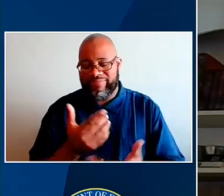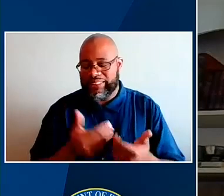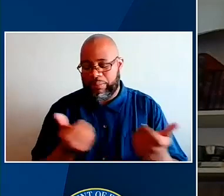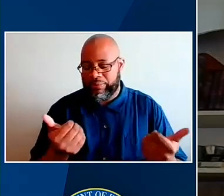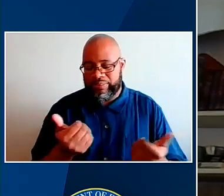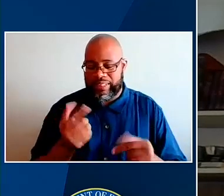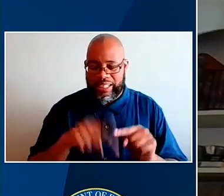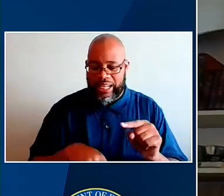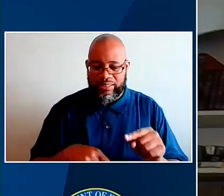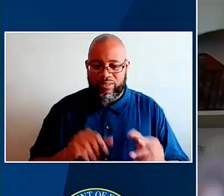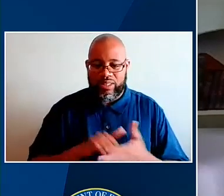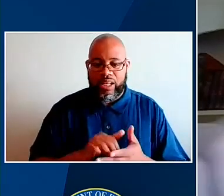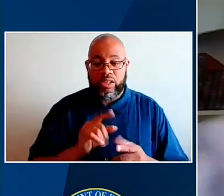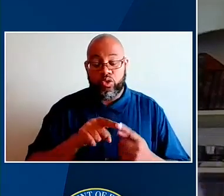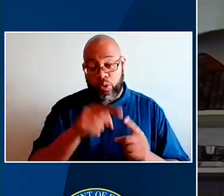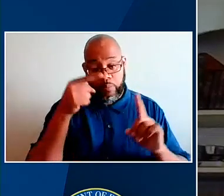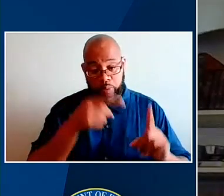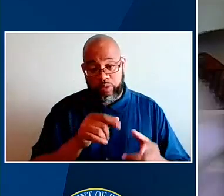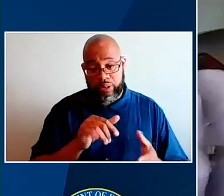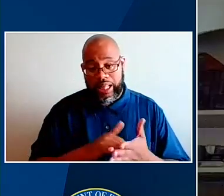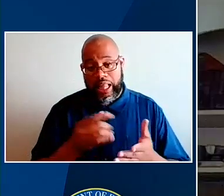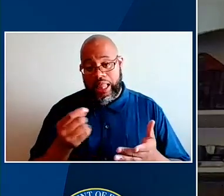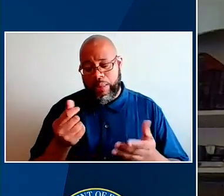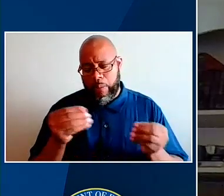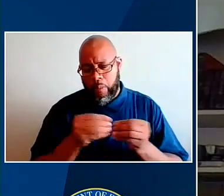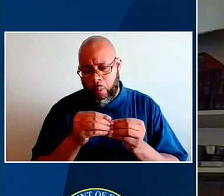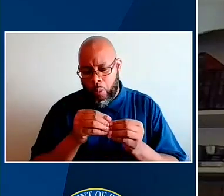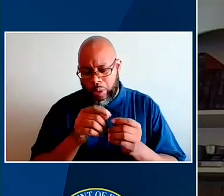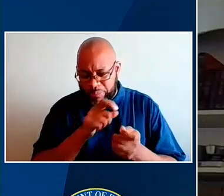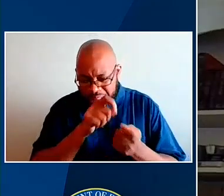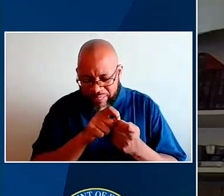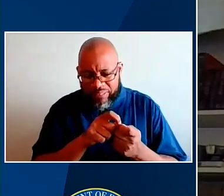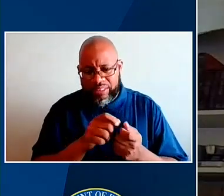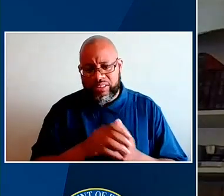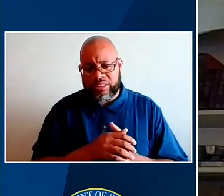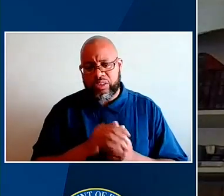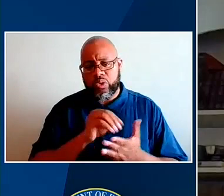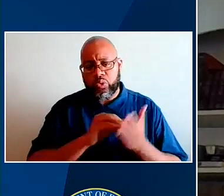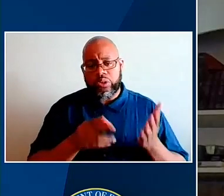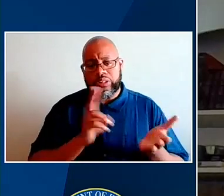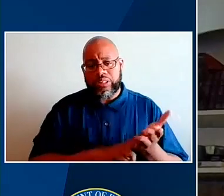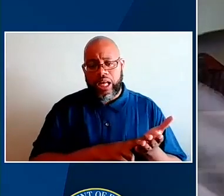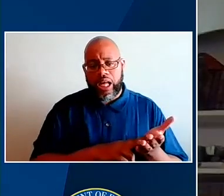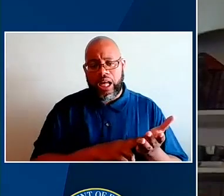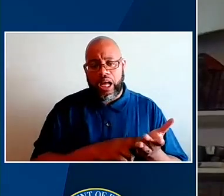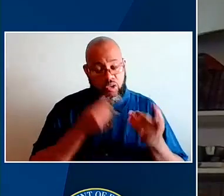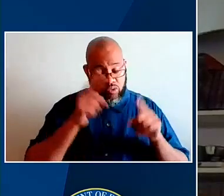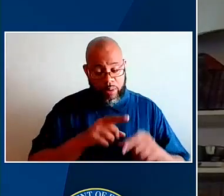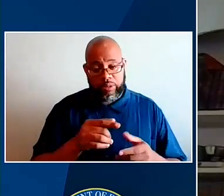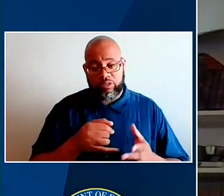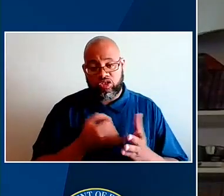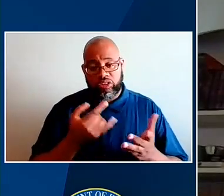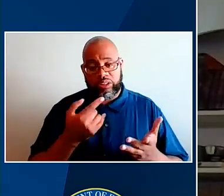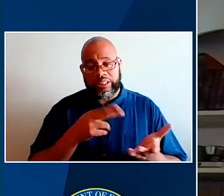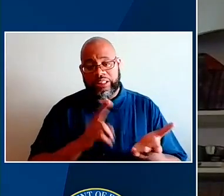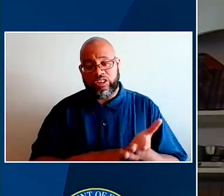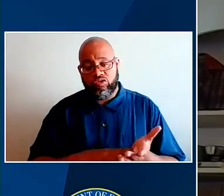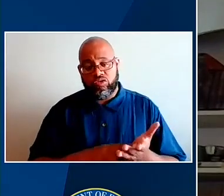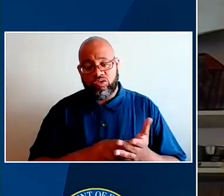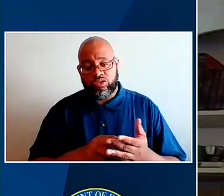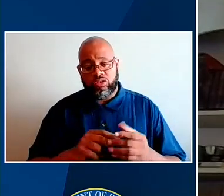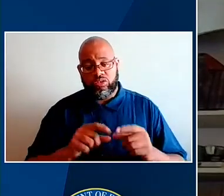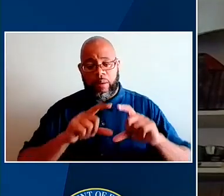prohibited. Now, to your point, which is a little more nuanced about, student signs an enrollment agreement, right? So generally, there's a signature block in the enrollment